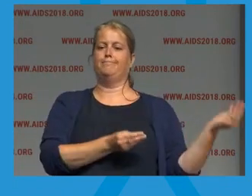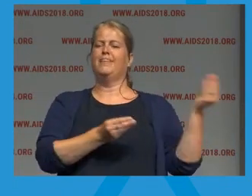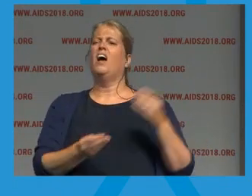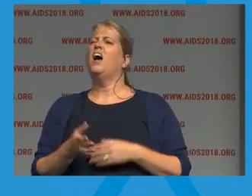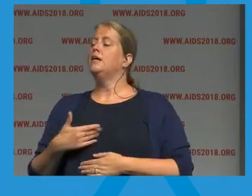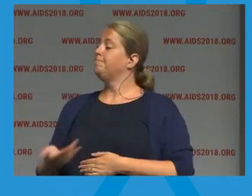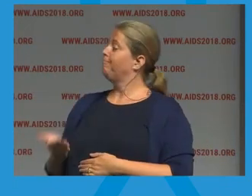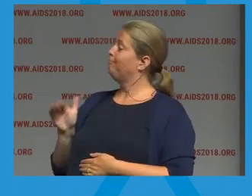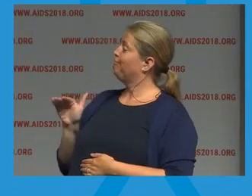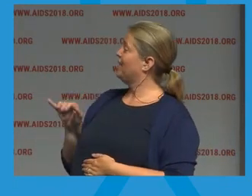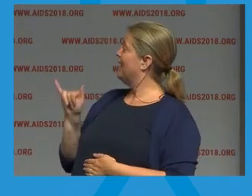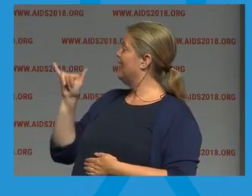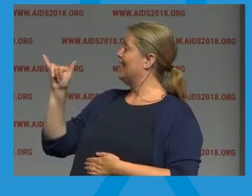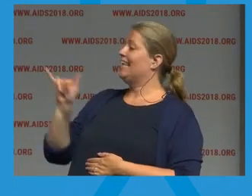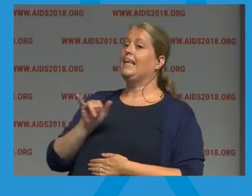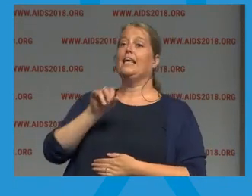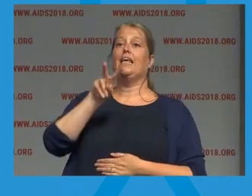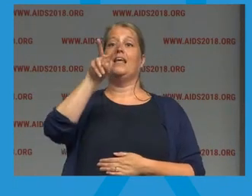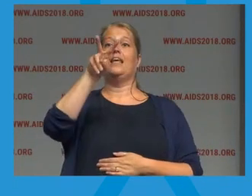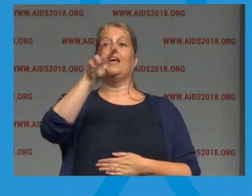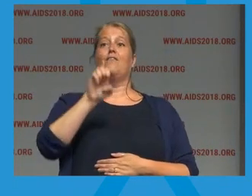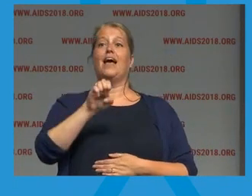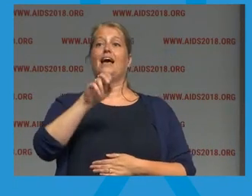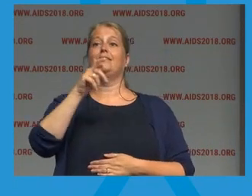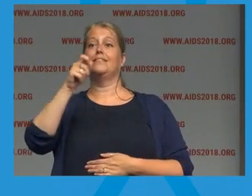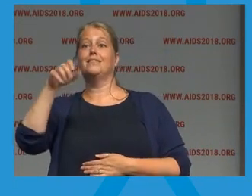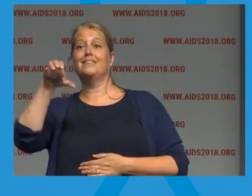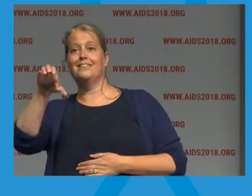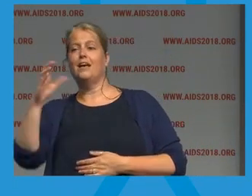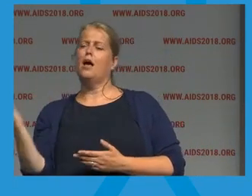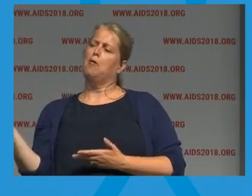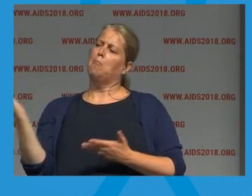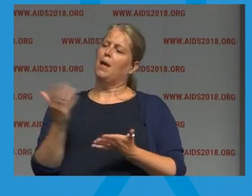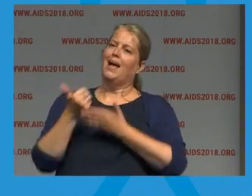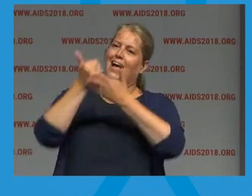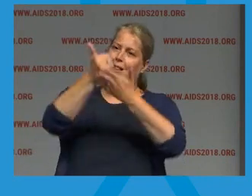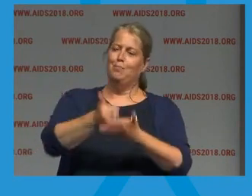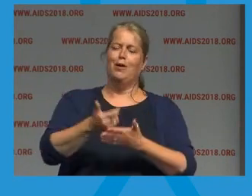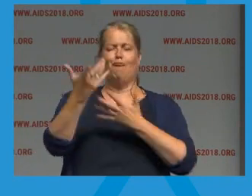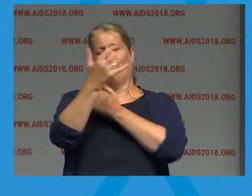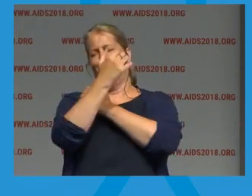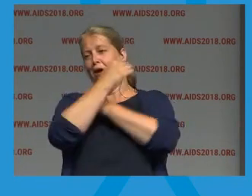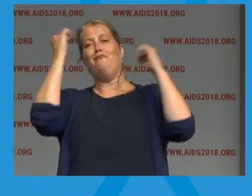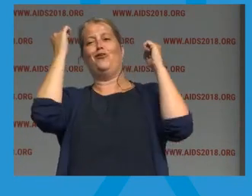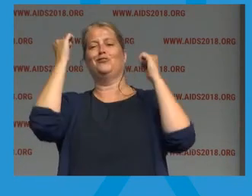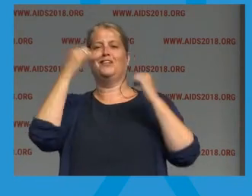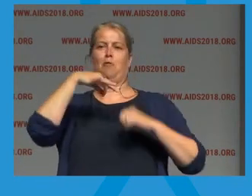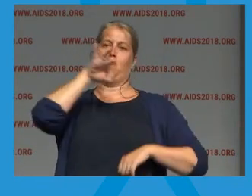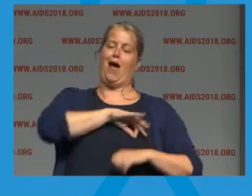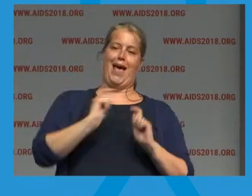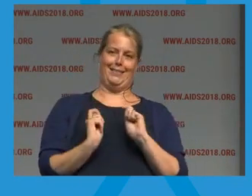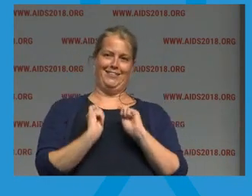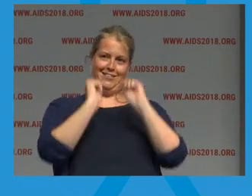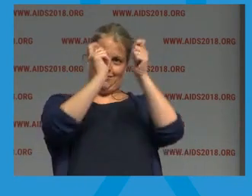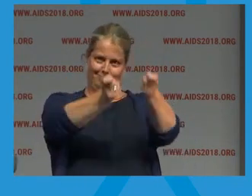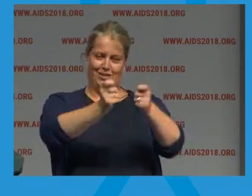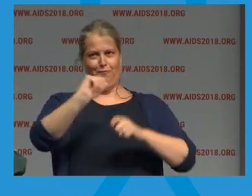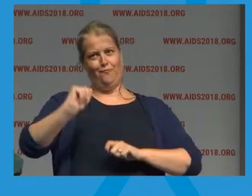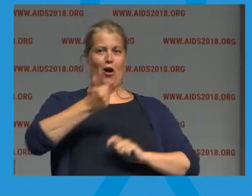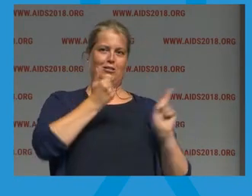come and hand out the Revolutionary Prize, as she calls it, to the first